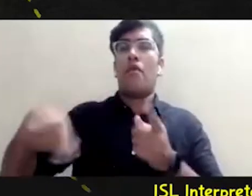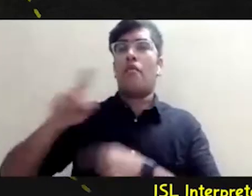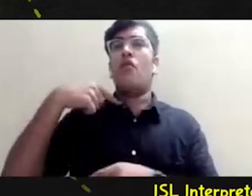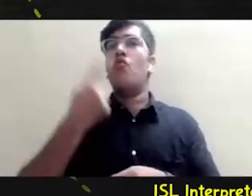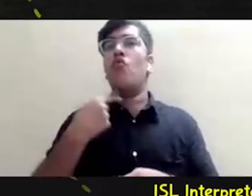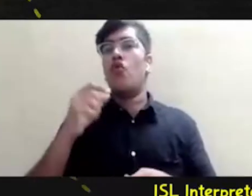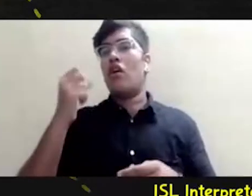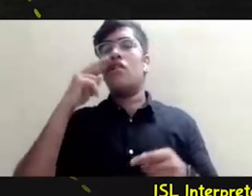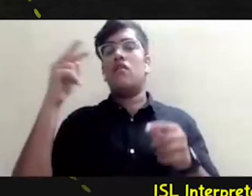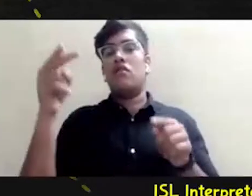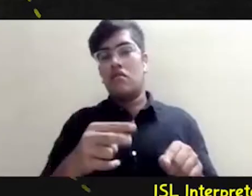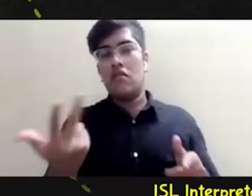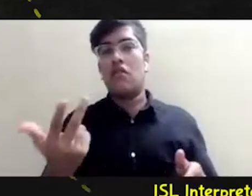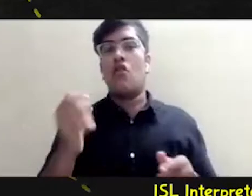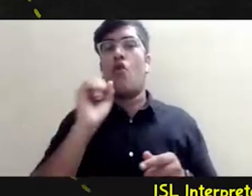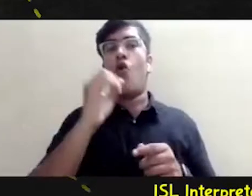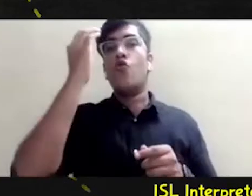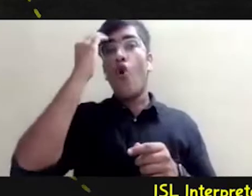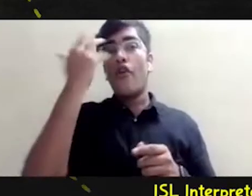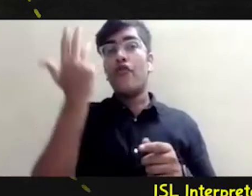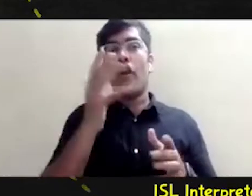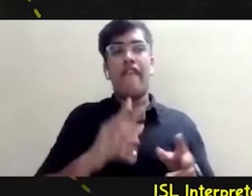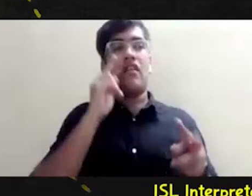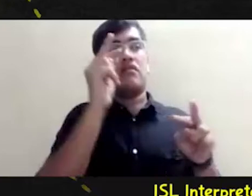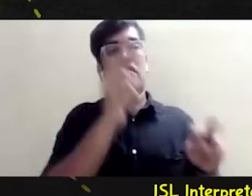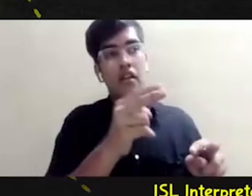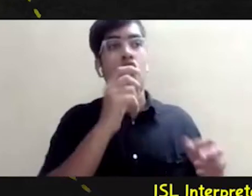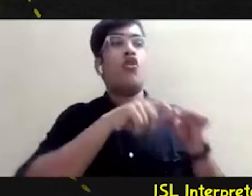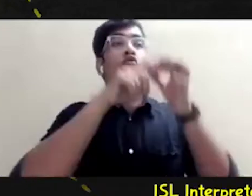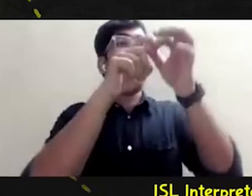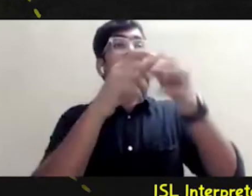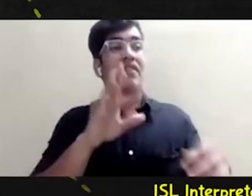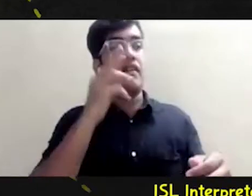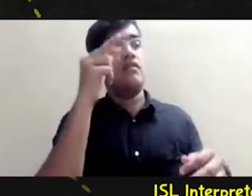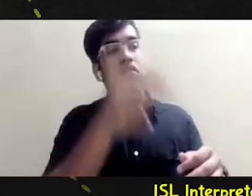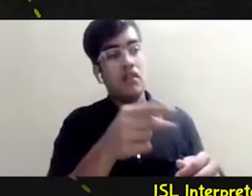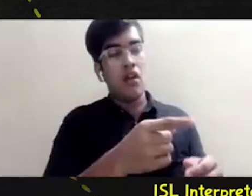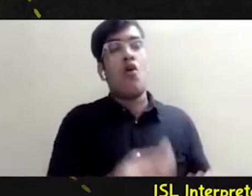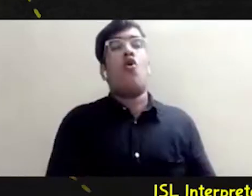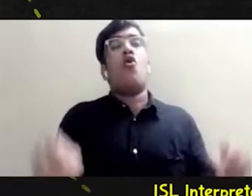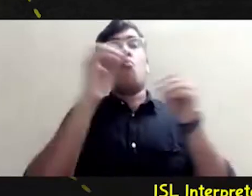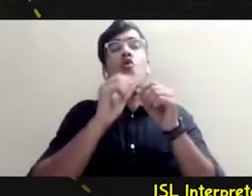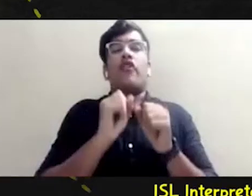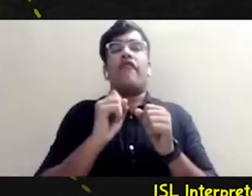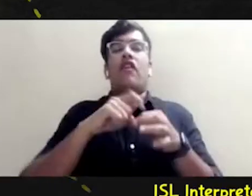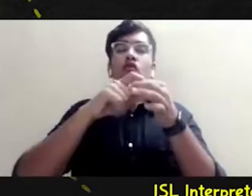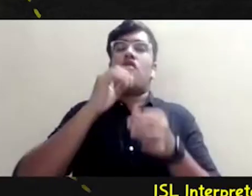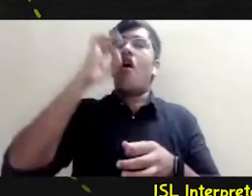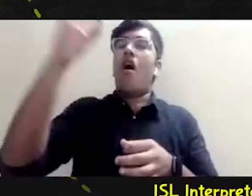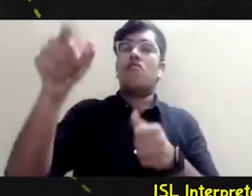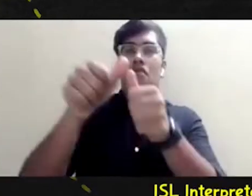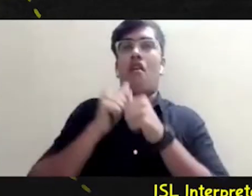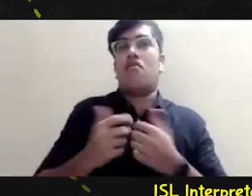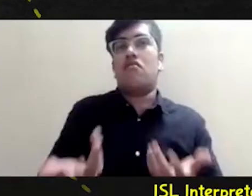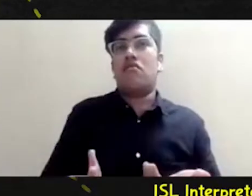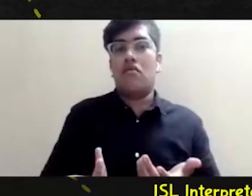upon the knowledge of others and the questions others have asked in the past, to ask more difficult questions of politicians, which is